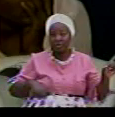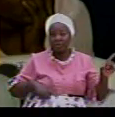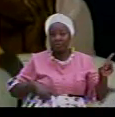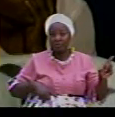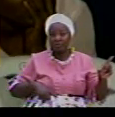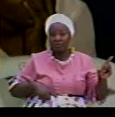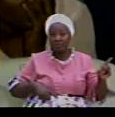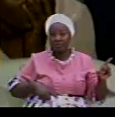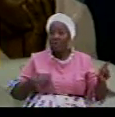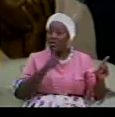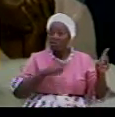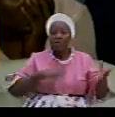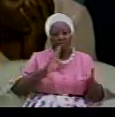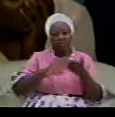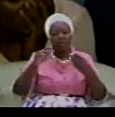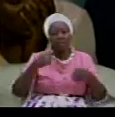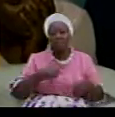me.